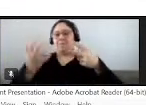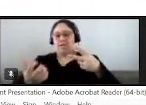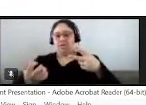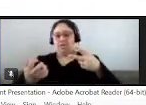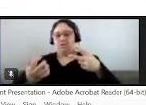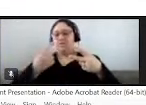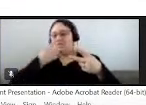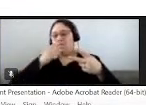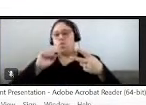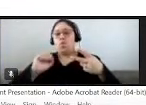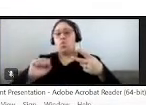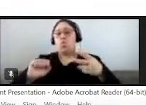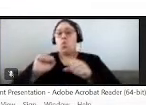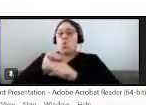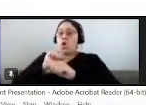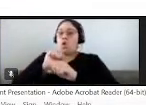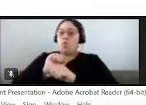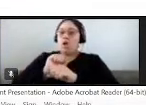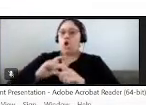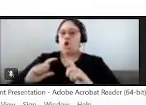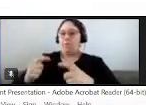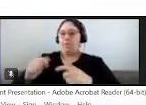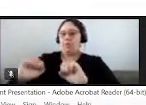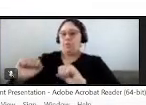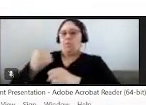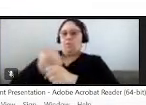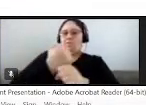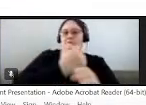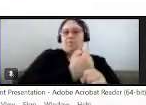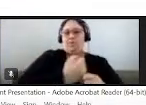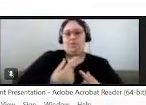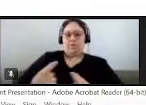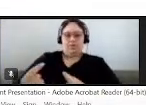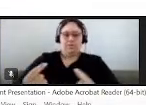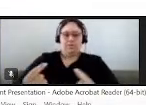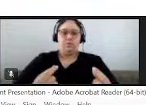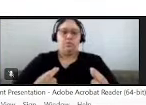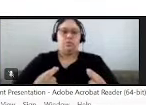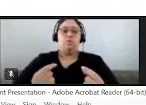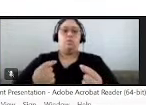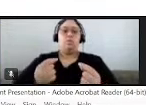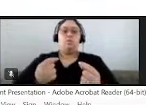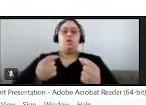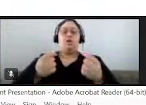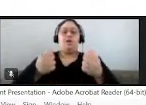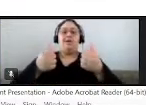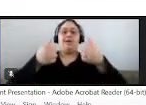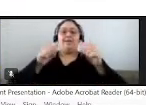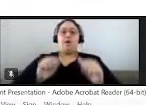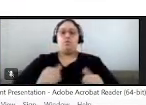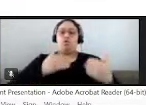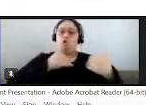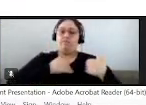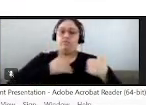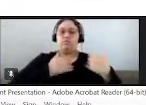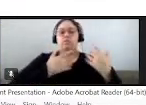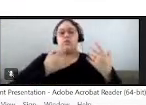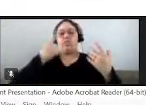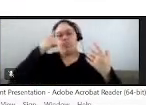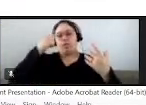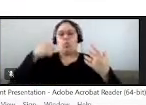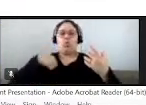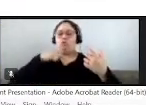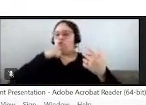is for the actual work of committees. As the accounting officer would like to think that we are